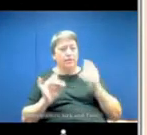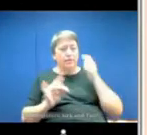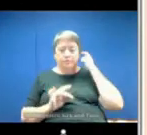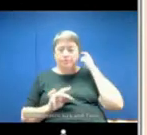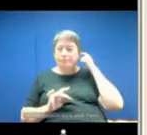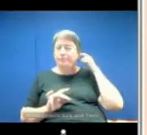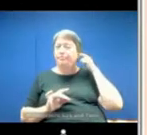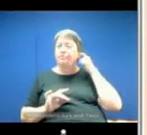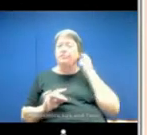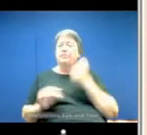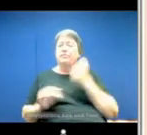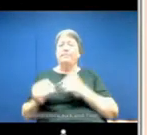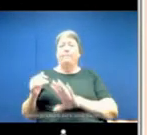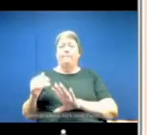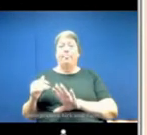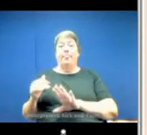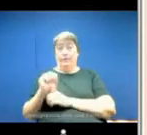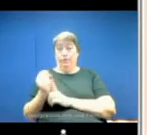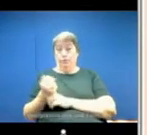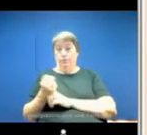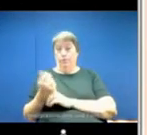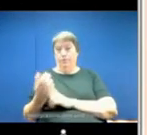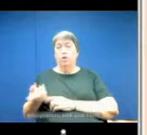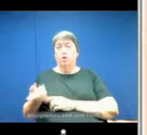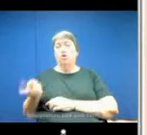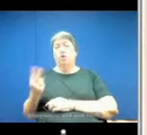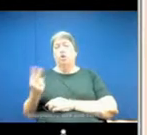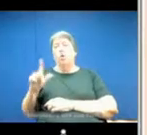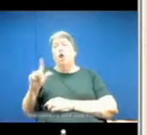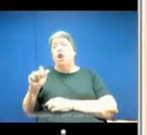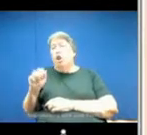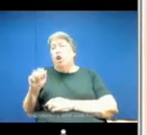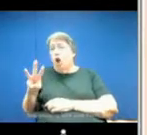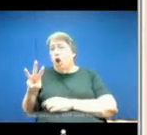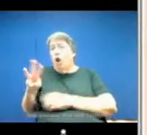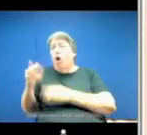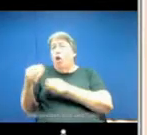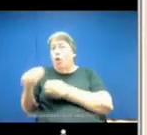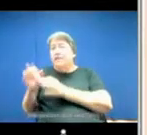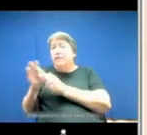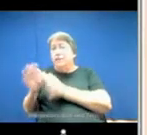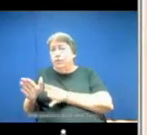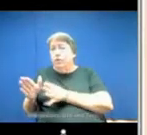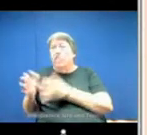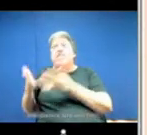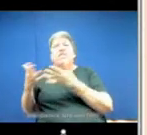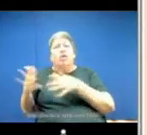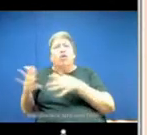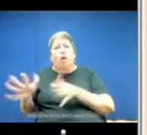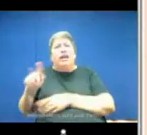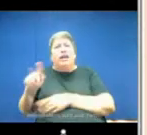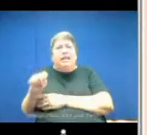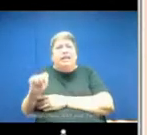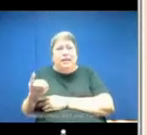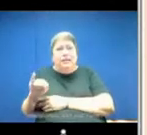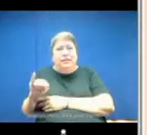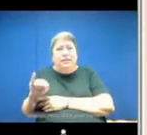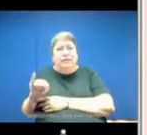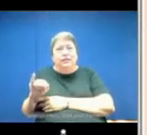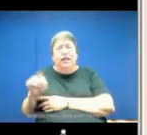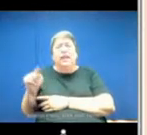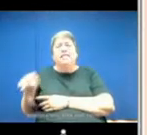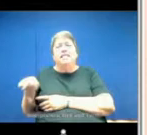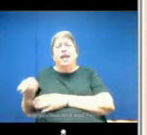The scenario is that 2 law office interpreters, so they are table interpreters, interpreted for an